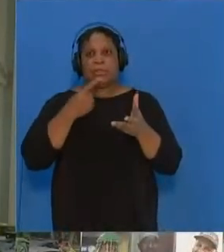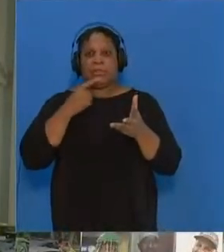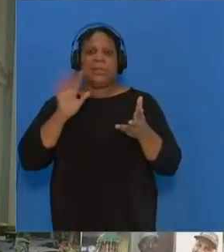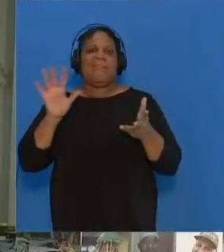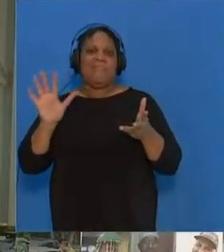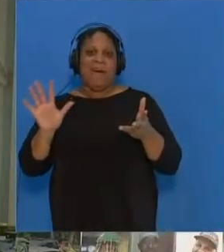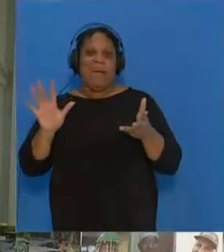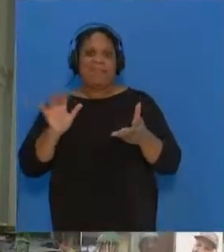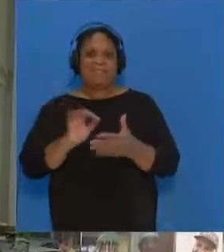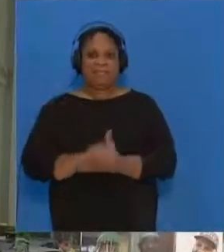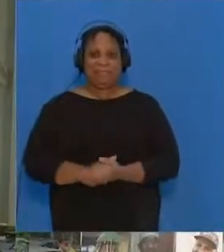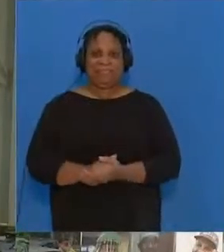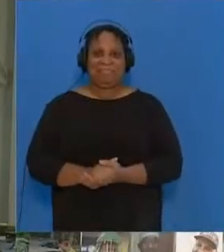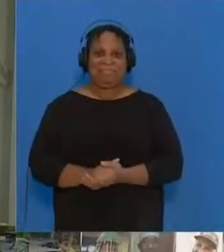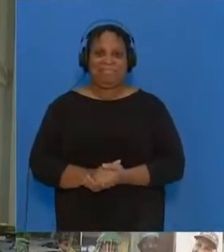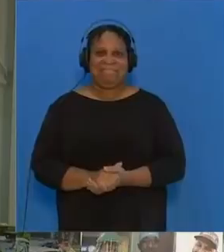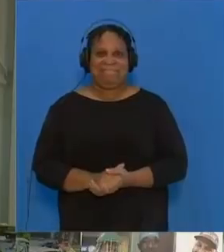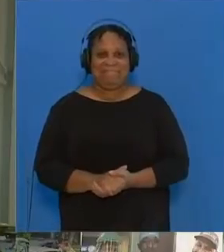5.